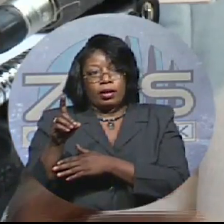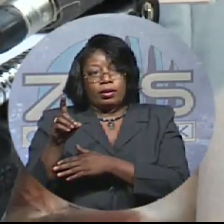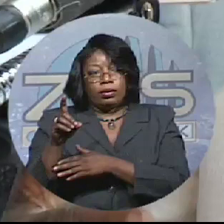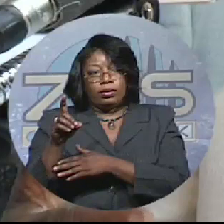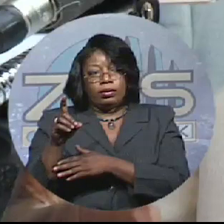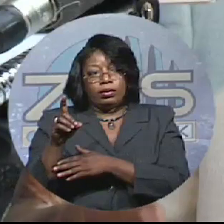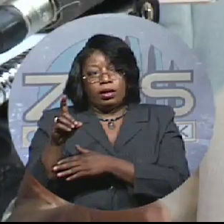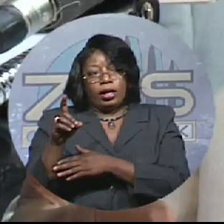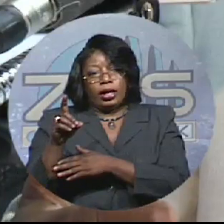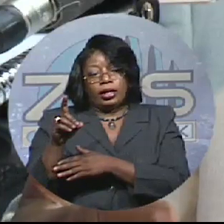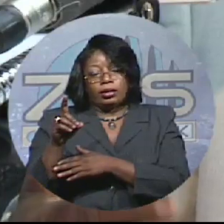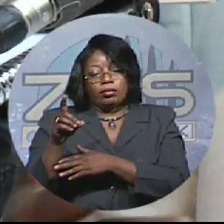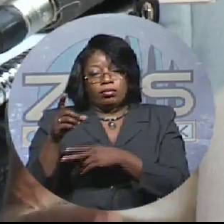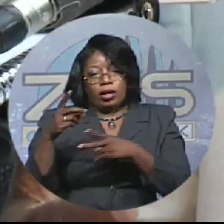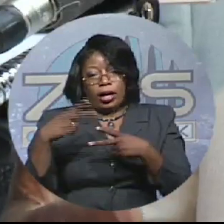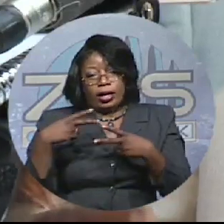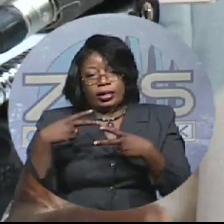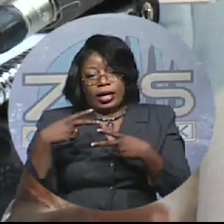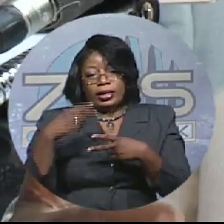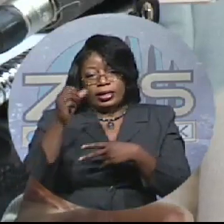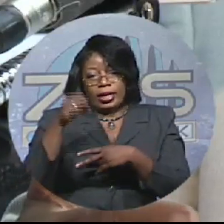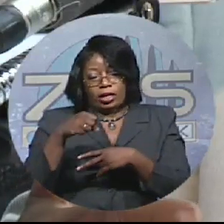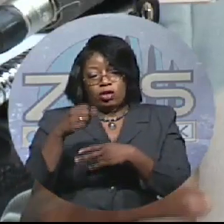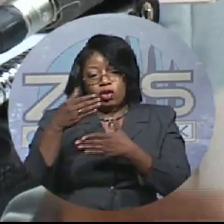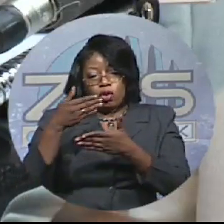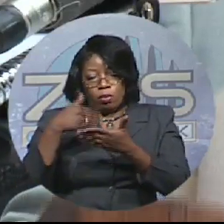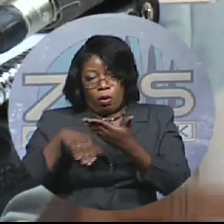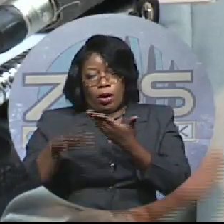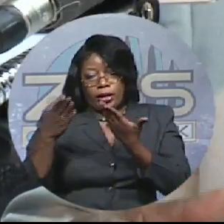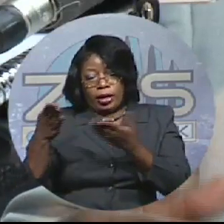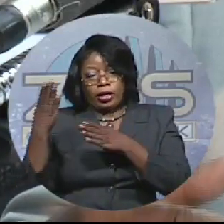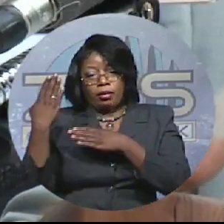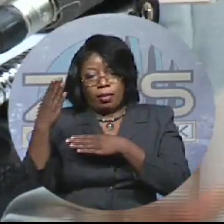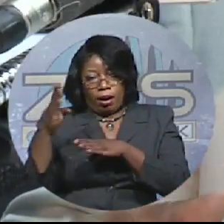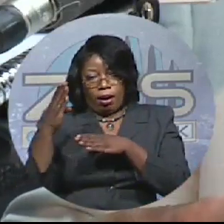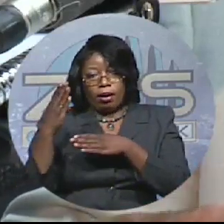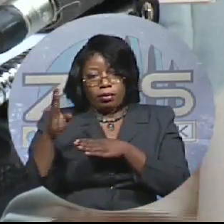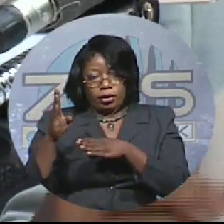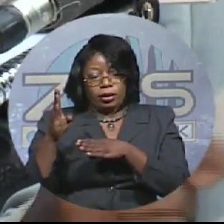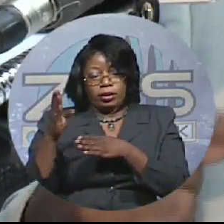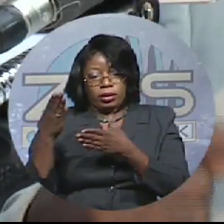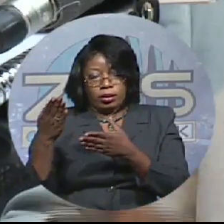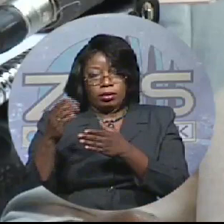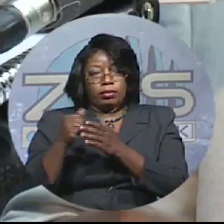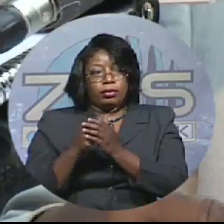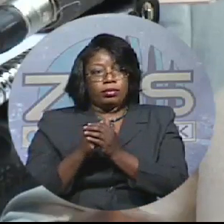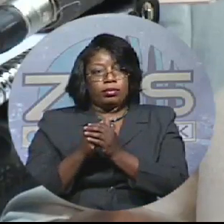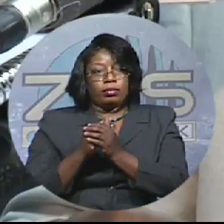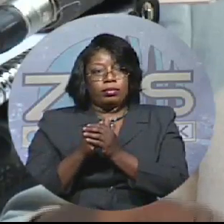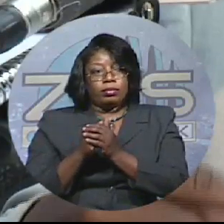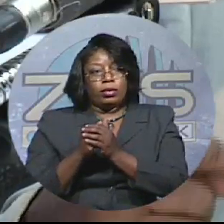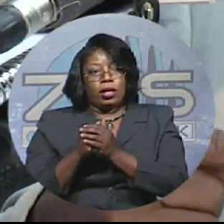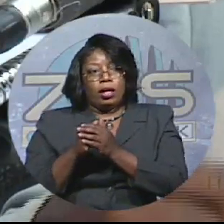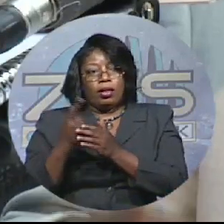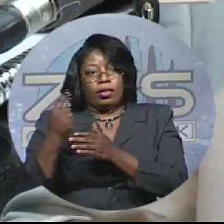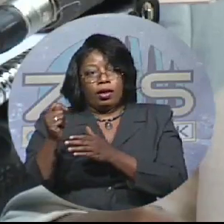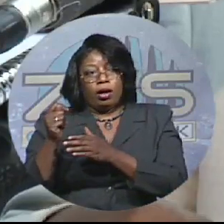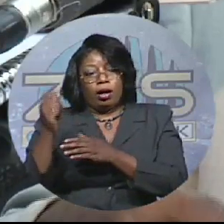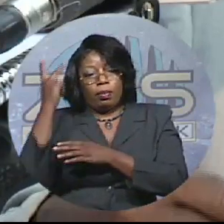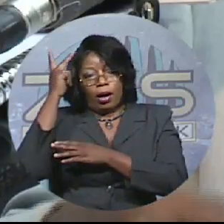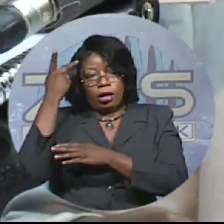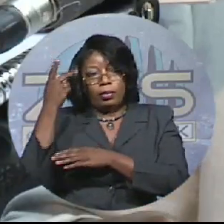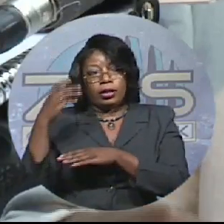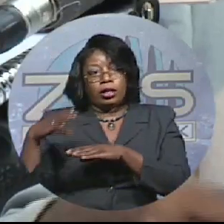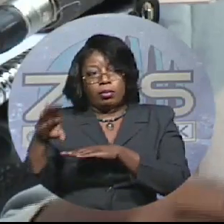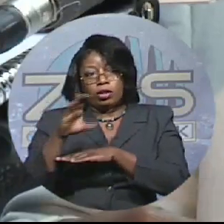although it purports to that you're born in the Bahamas, under the Parliamentary Elections Act, the Parliamentary Commissioner does not